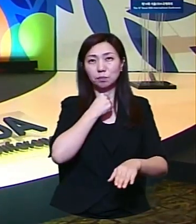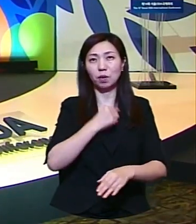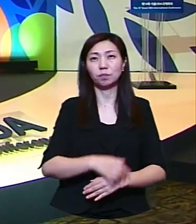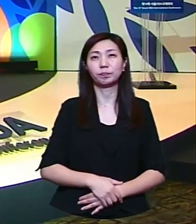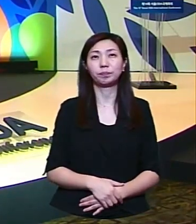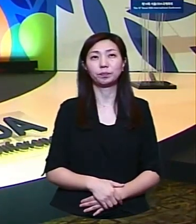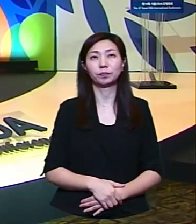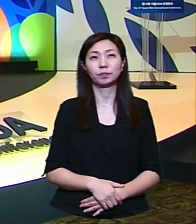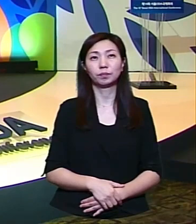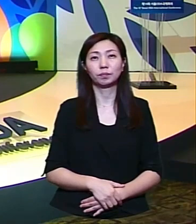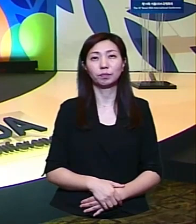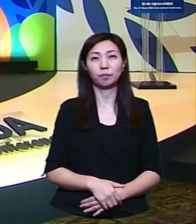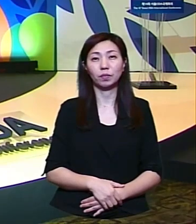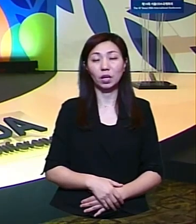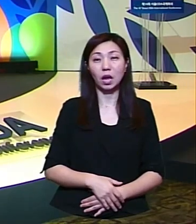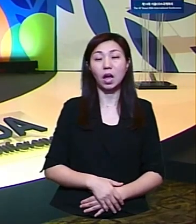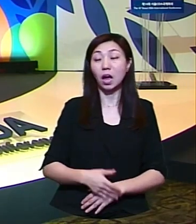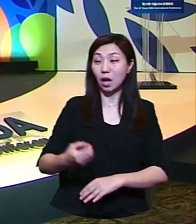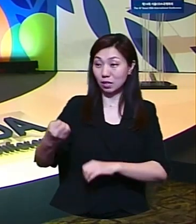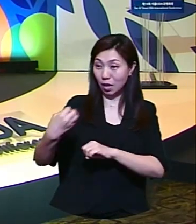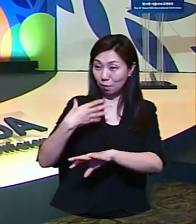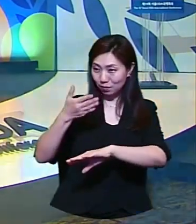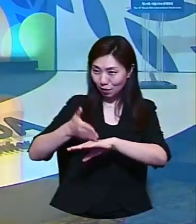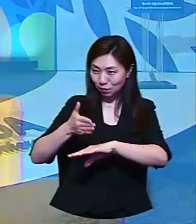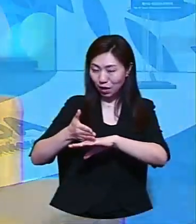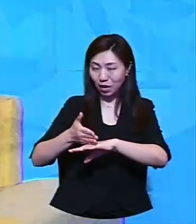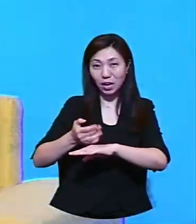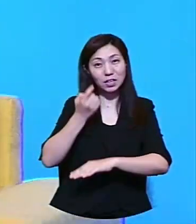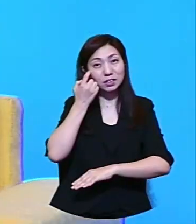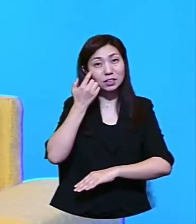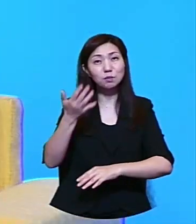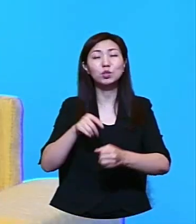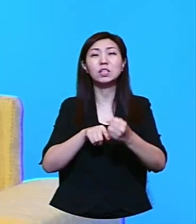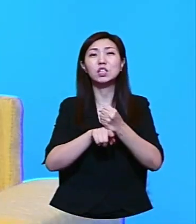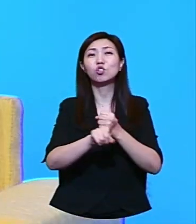have related question for Doreen